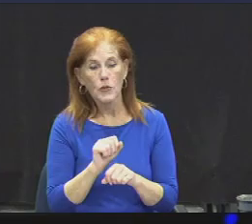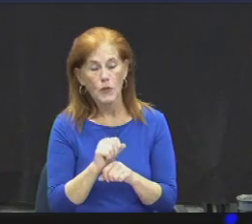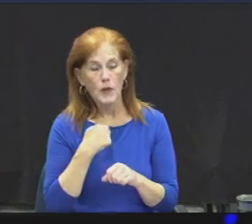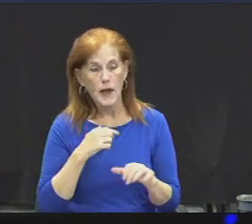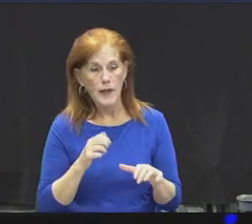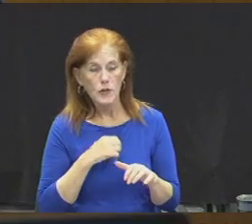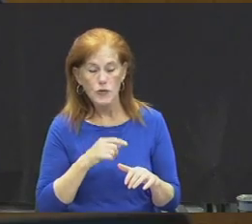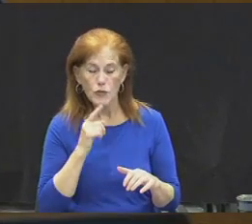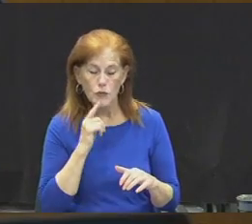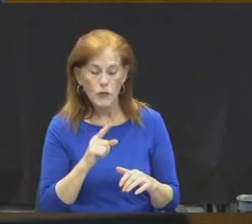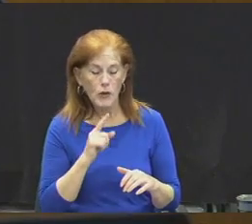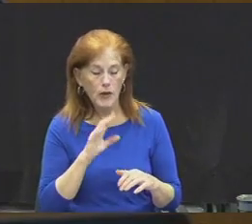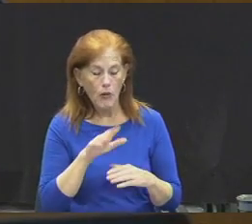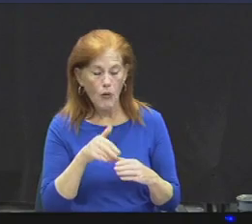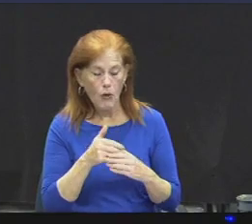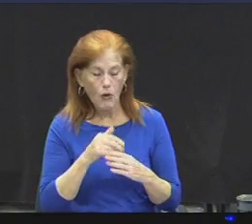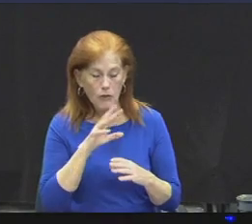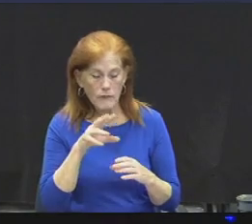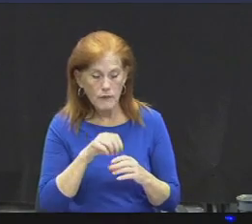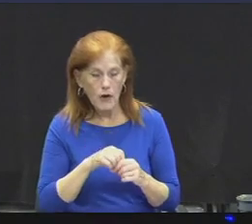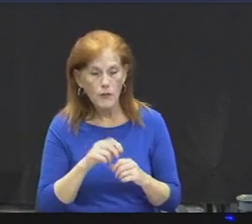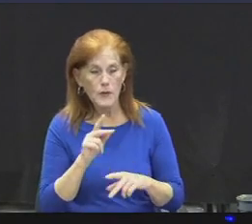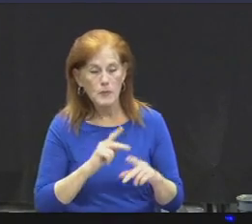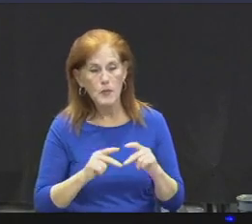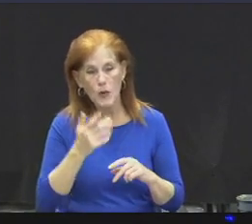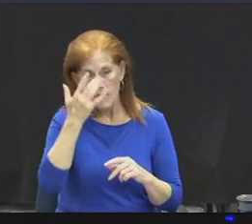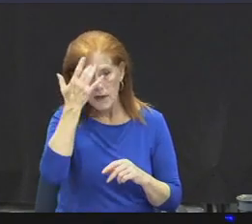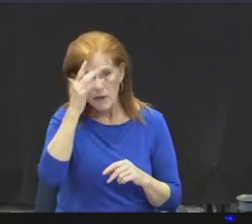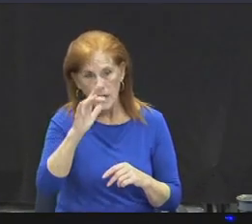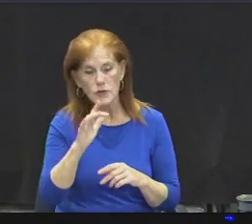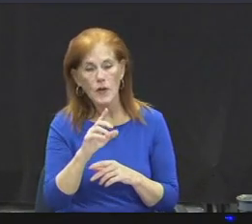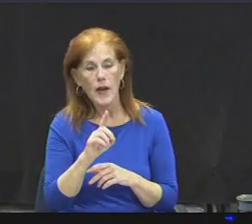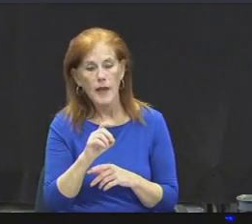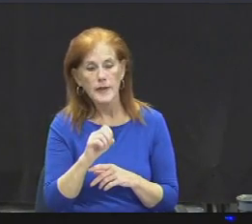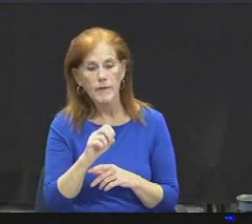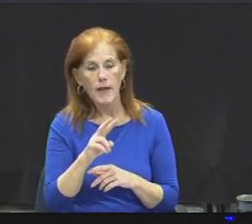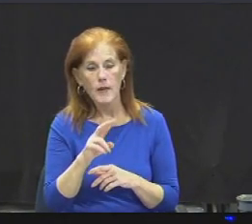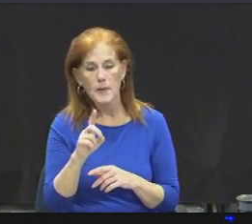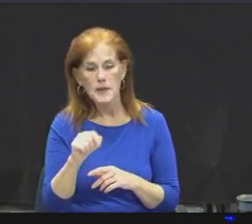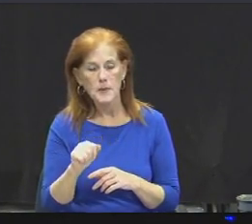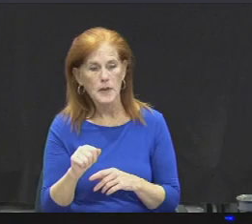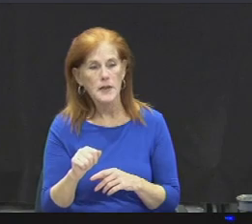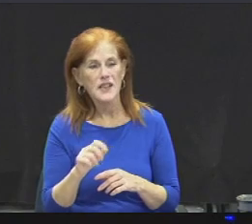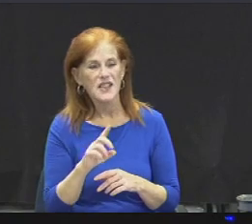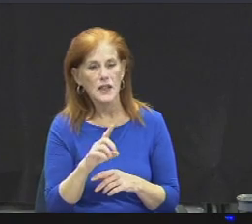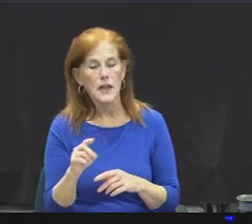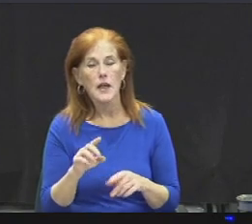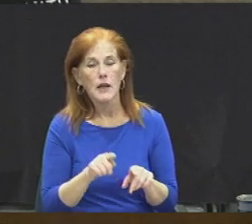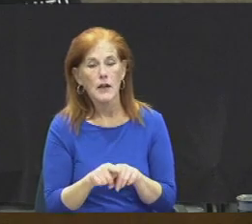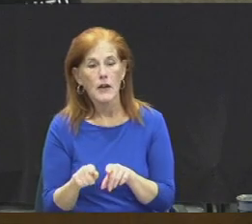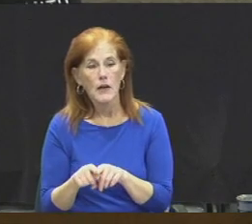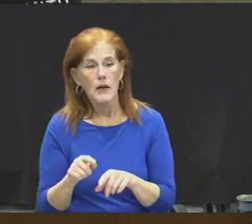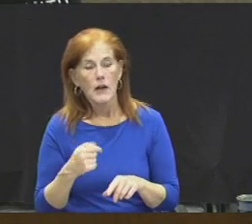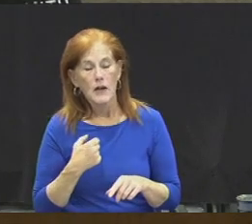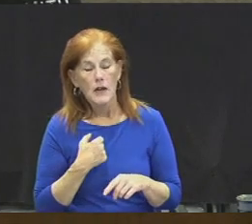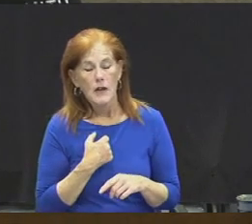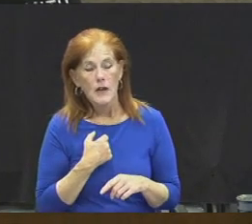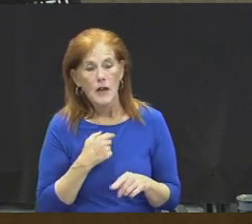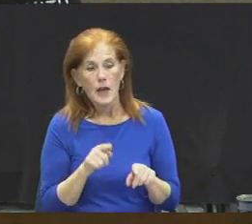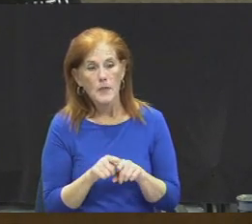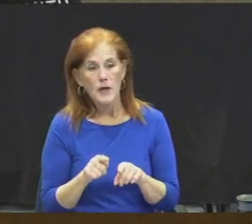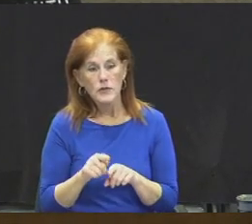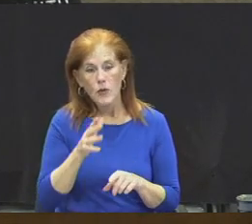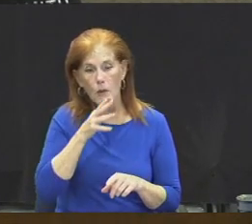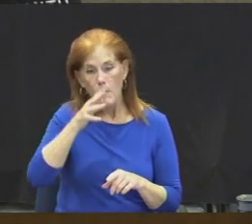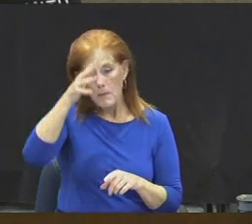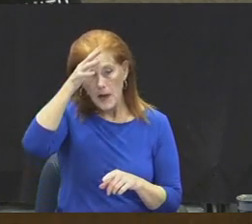about individuals with intellectual and developmental disabilities. And then I'm also a